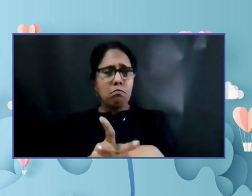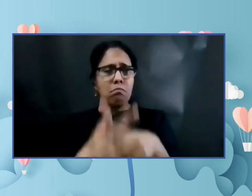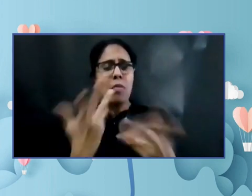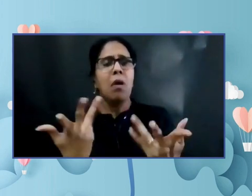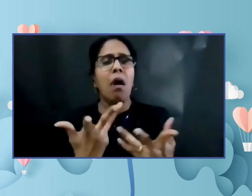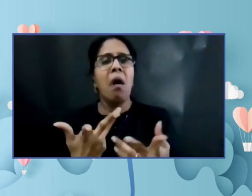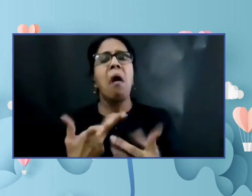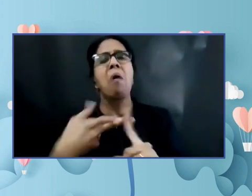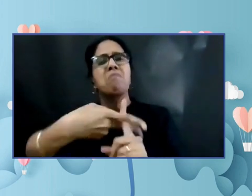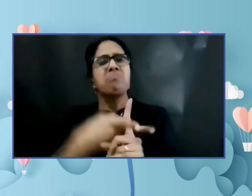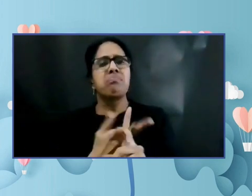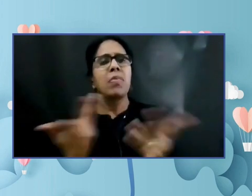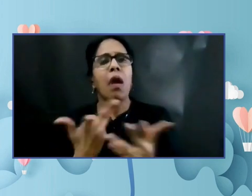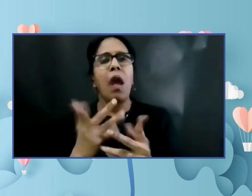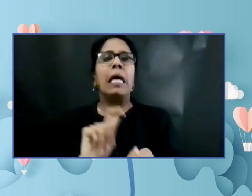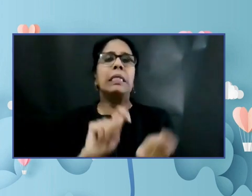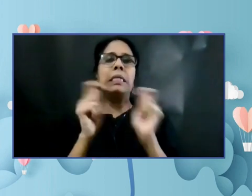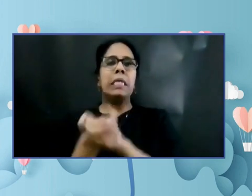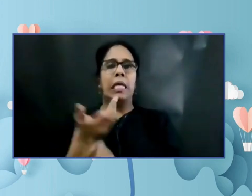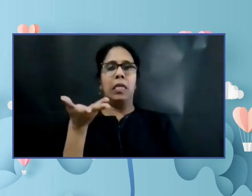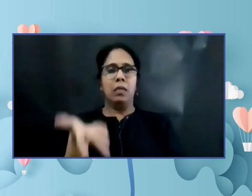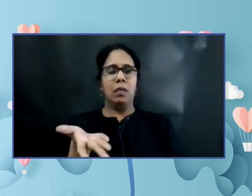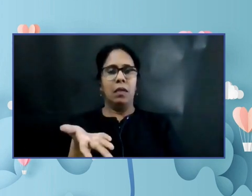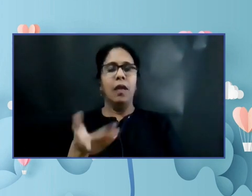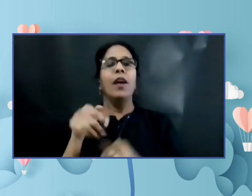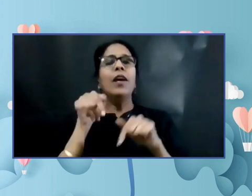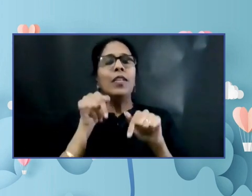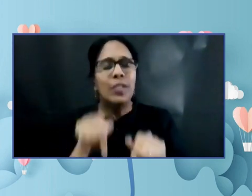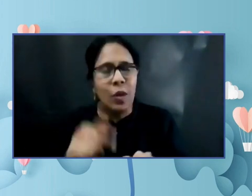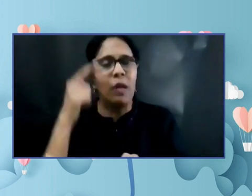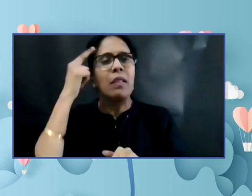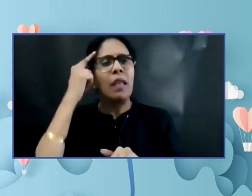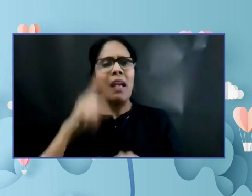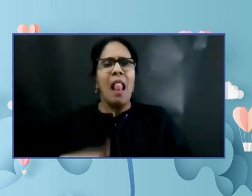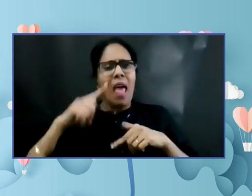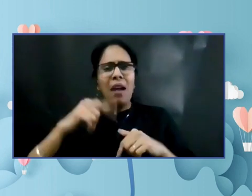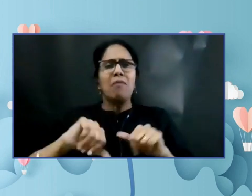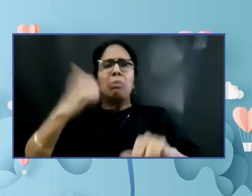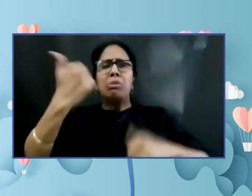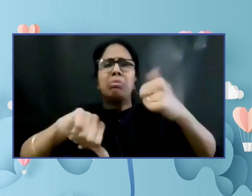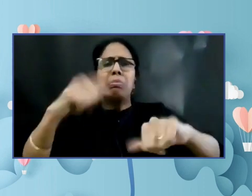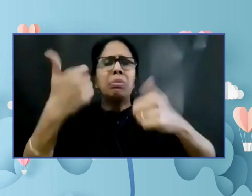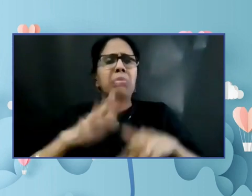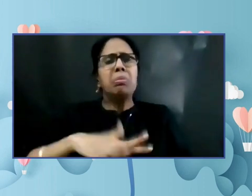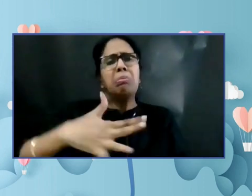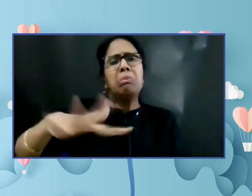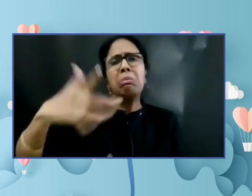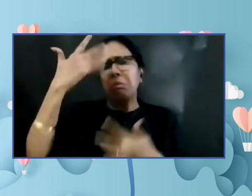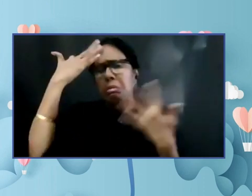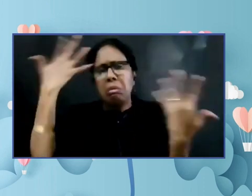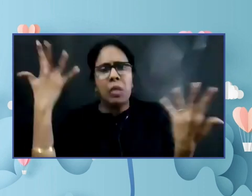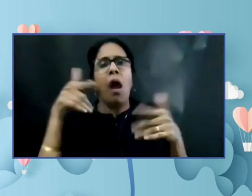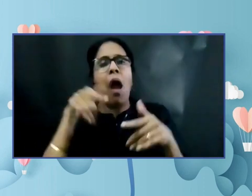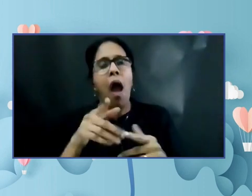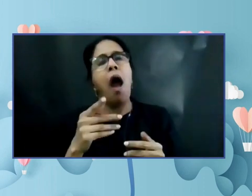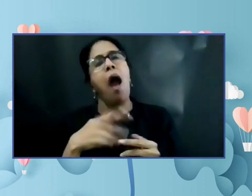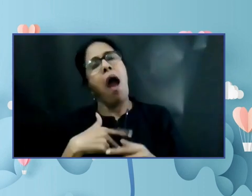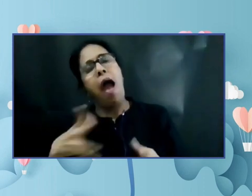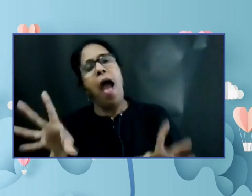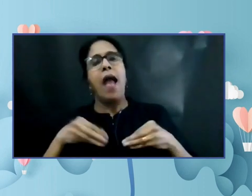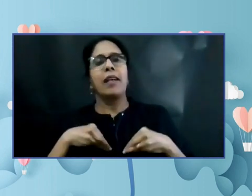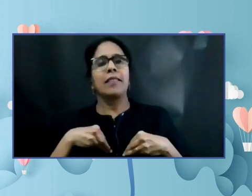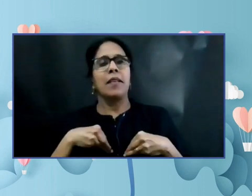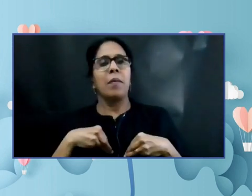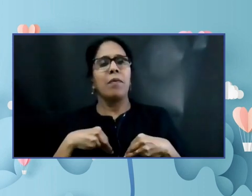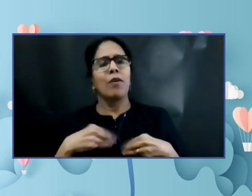reason, I've chosen to make uncertainty my close friend. And I believe that if we